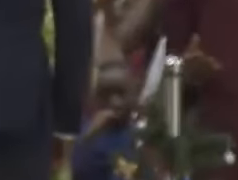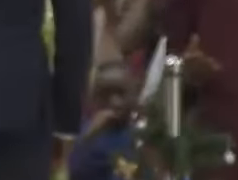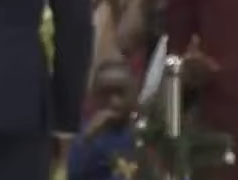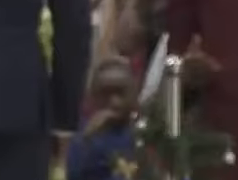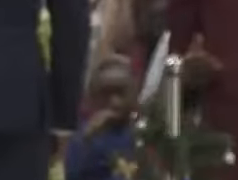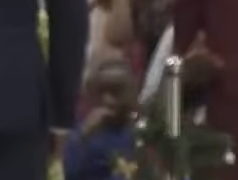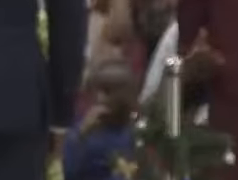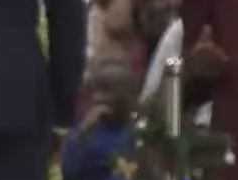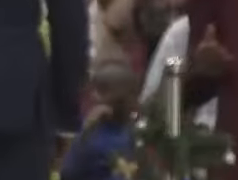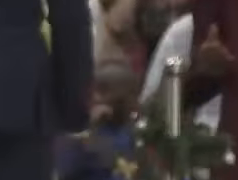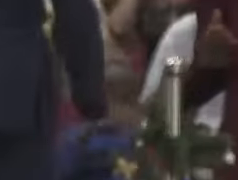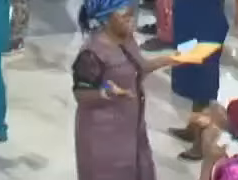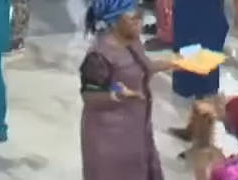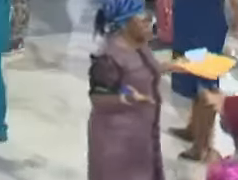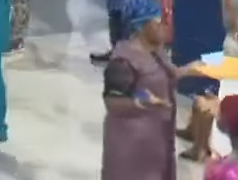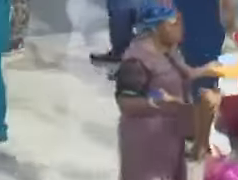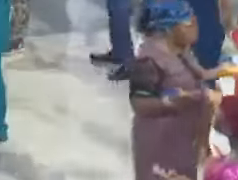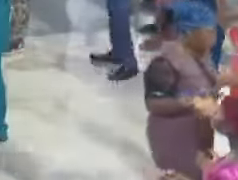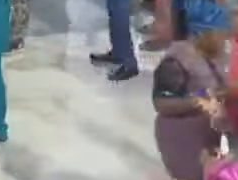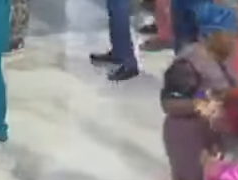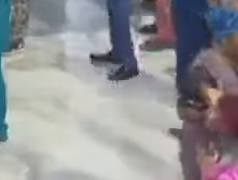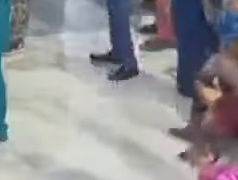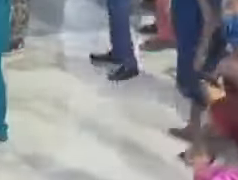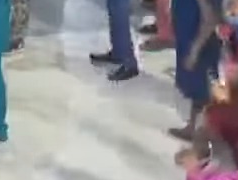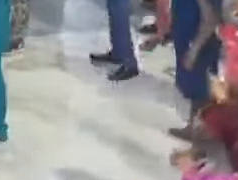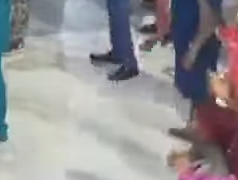He will remember you today.